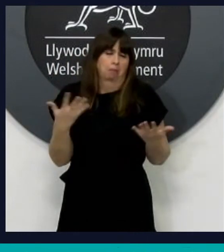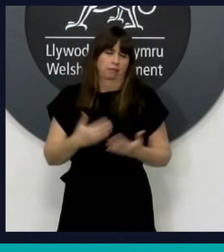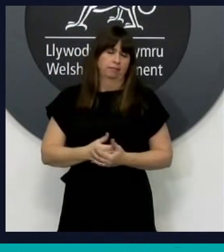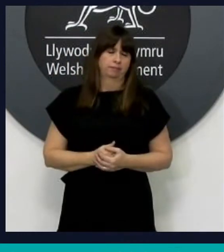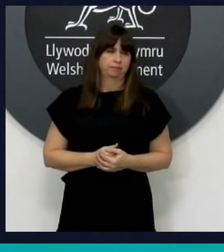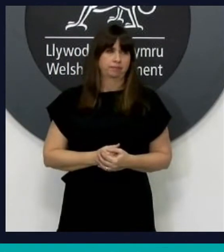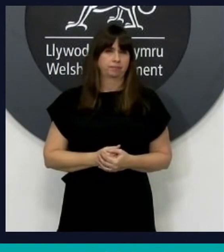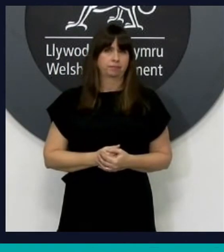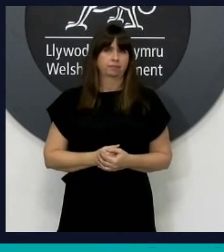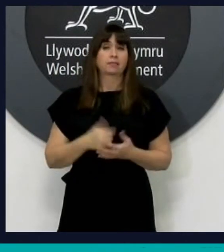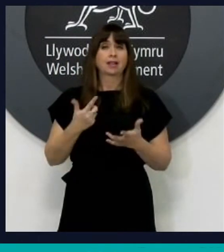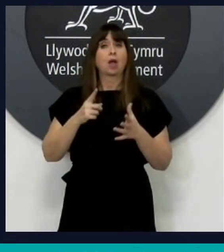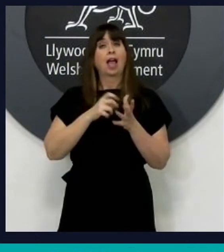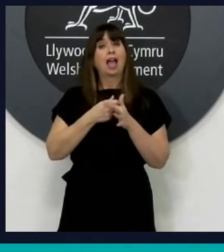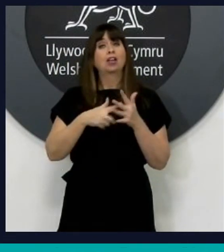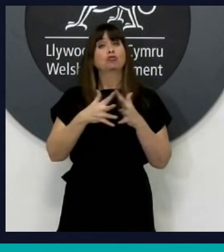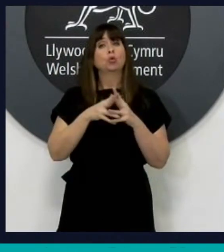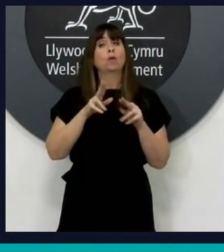Andrew